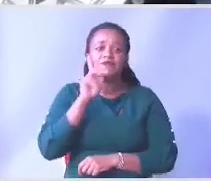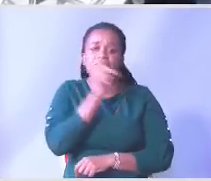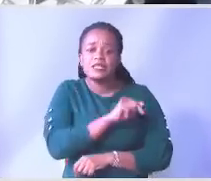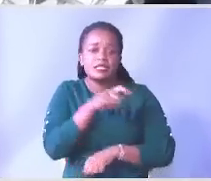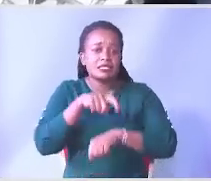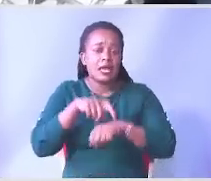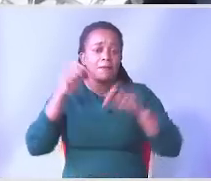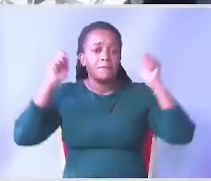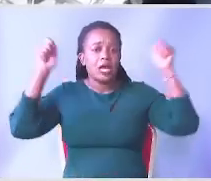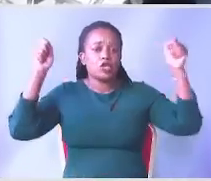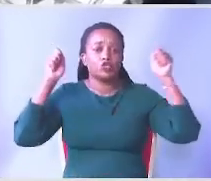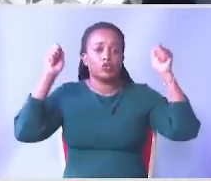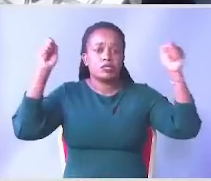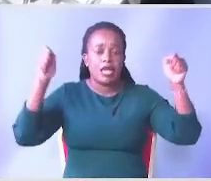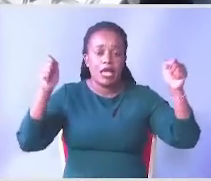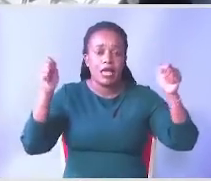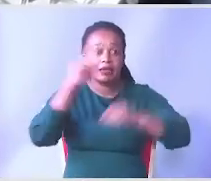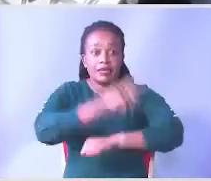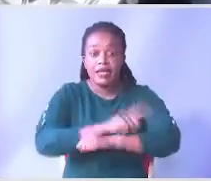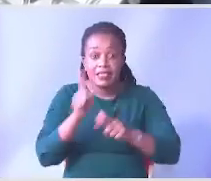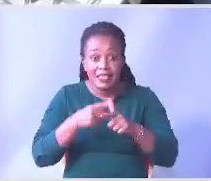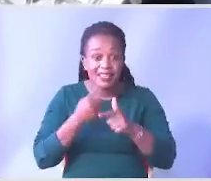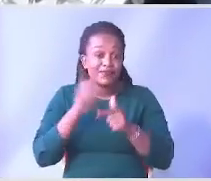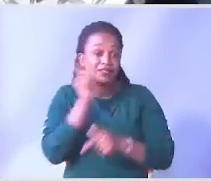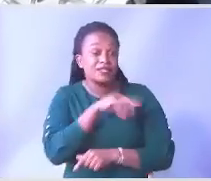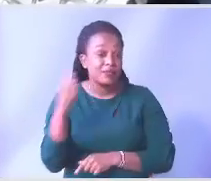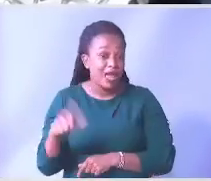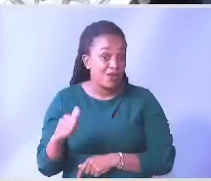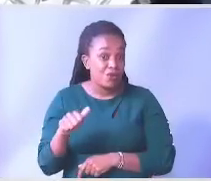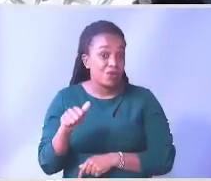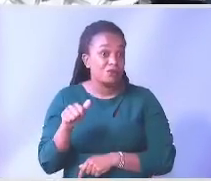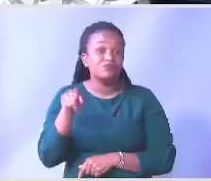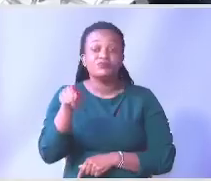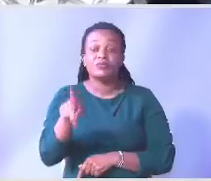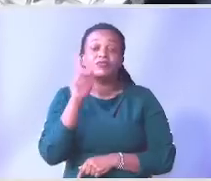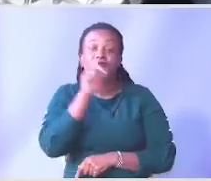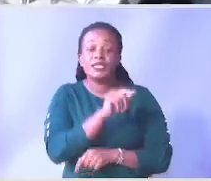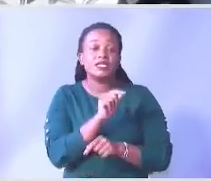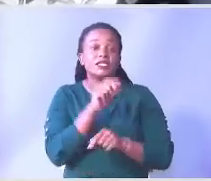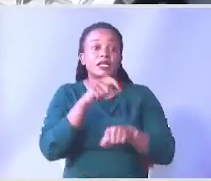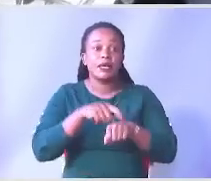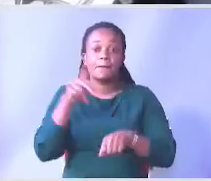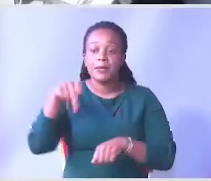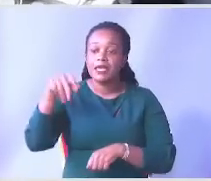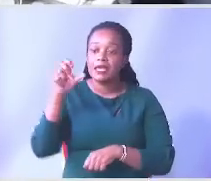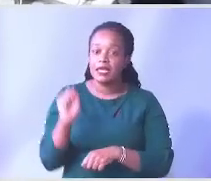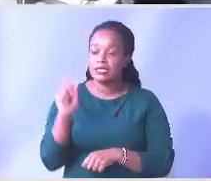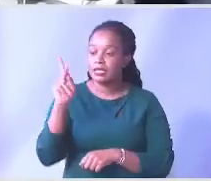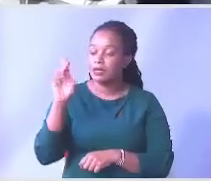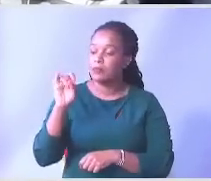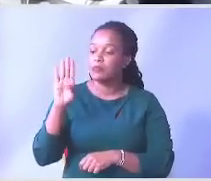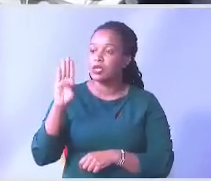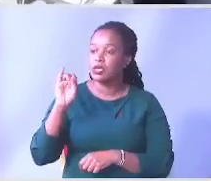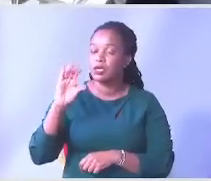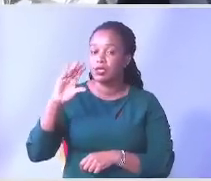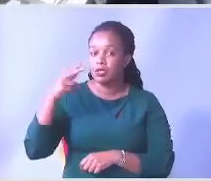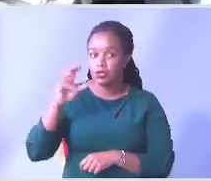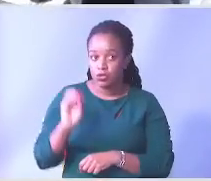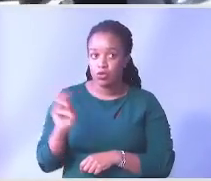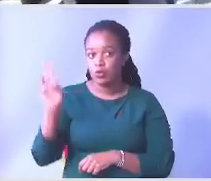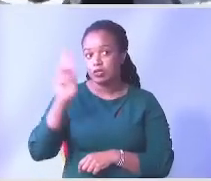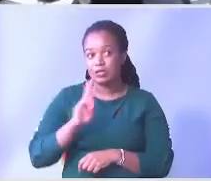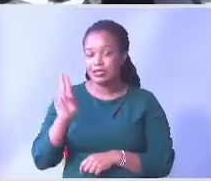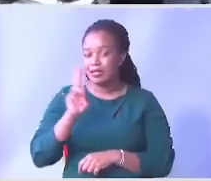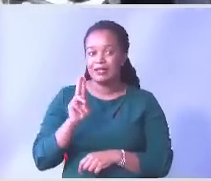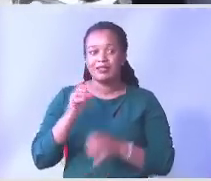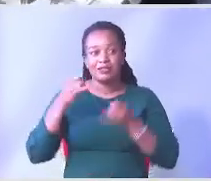Day? And then it became incomplete. Was it complete when PS Kibicho was using it? This discrimination and lack of giving people a